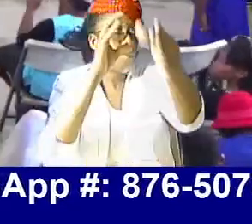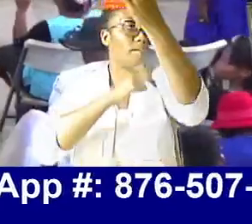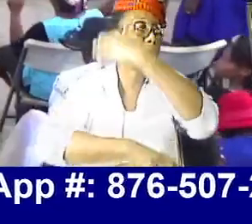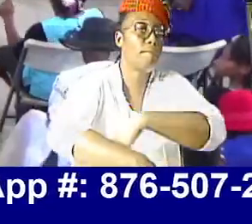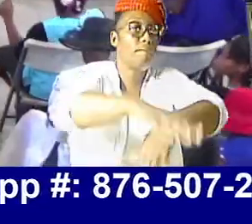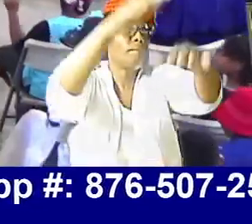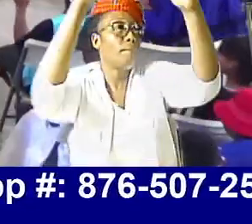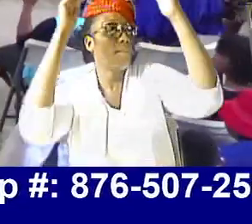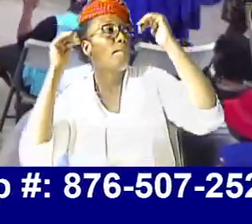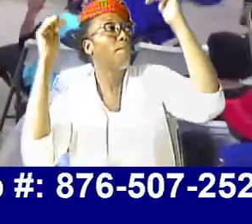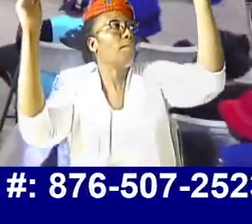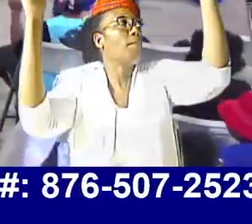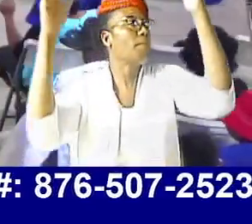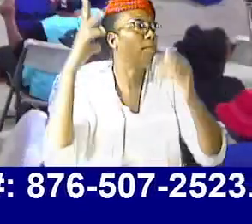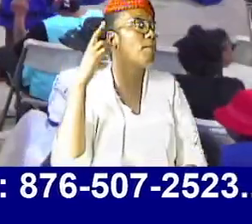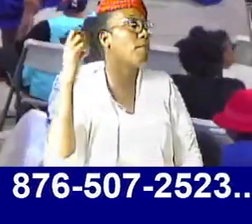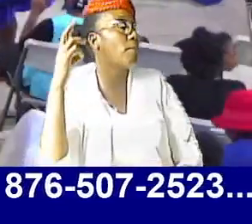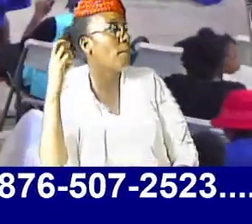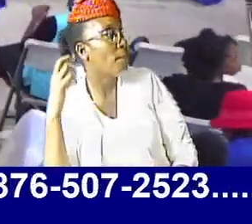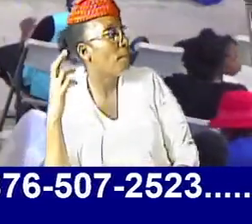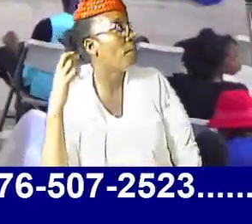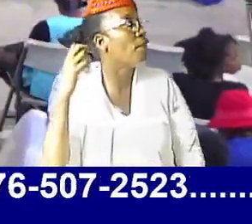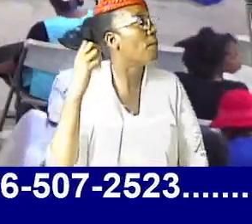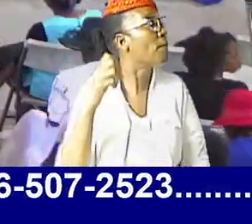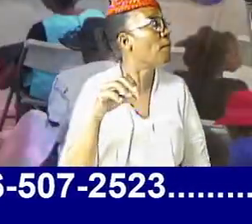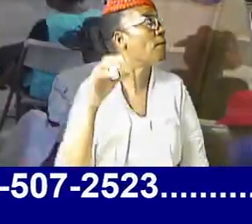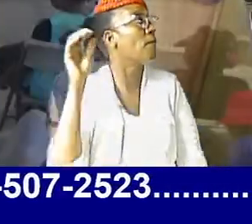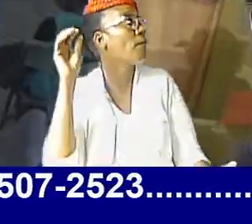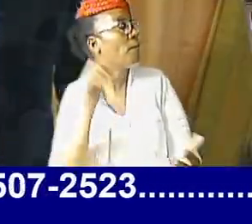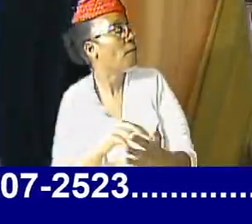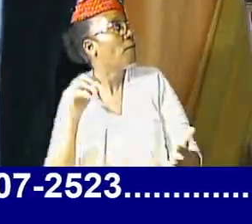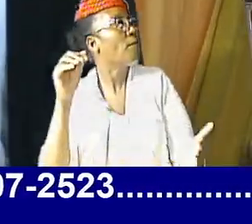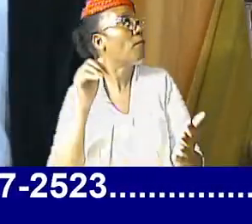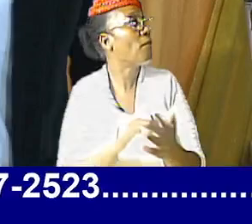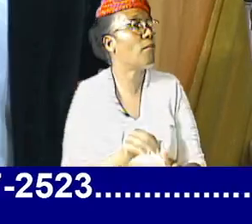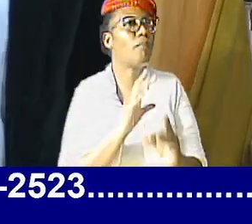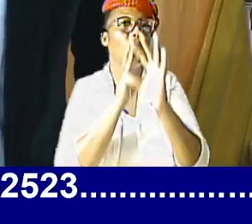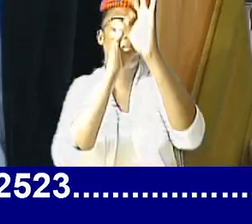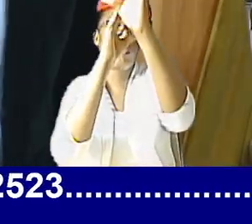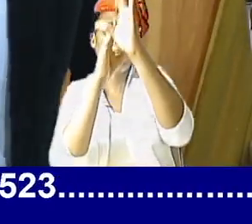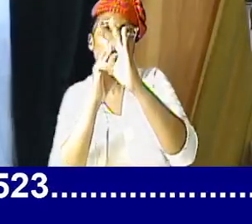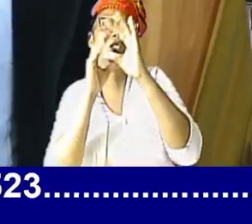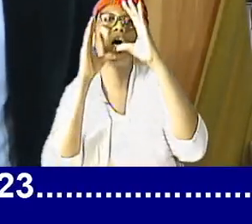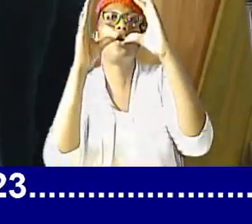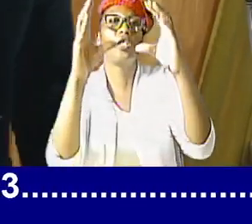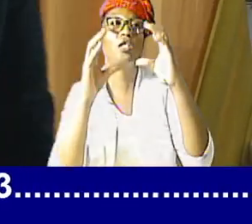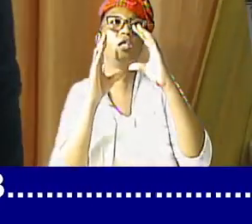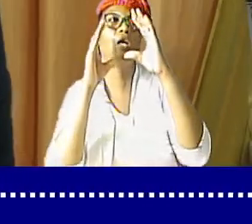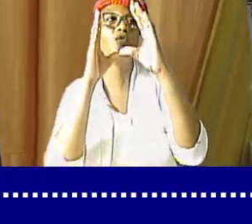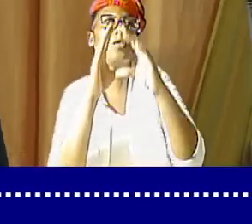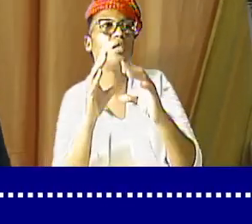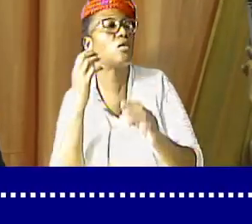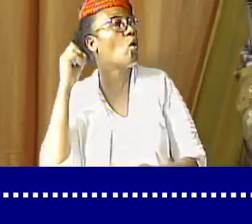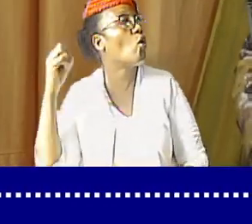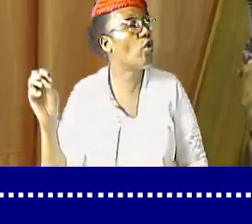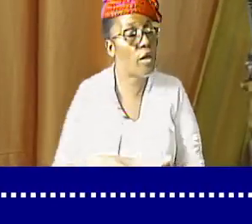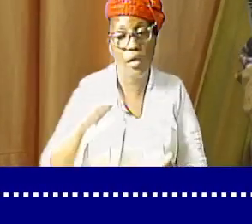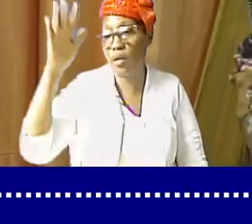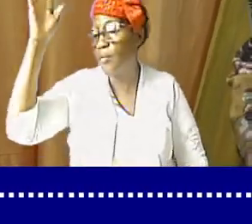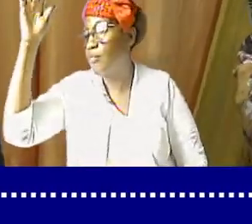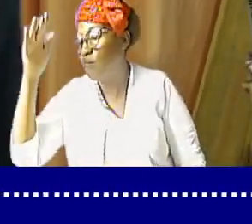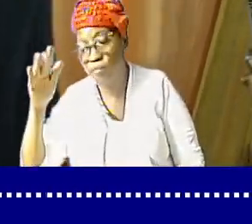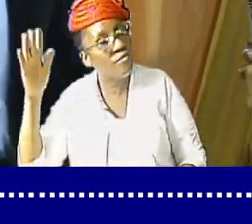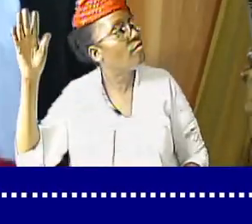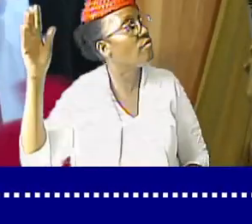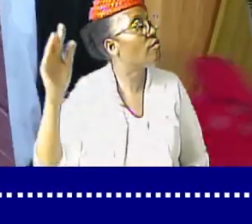the sky. I hear a thousand trumpets sounding out his